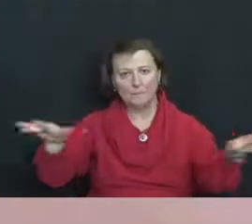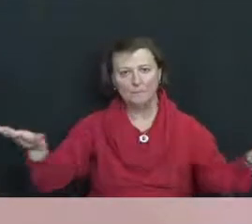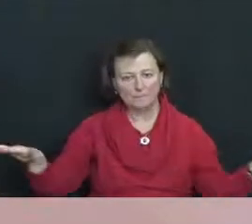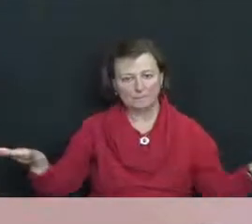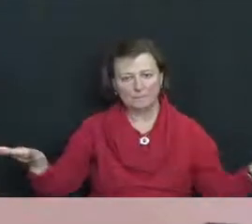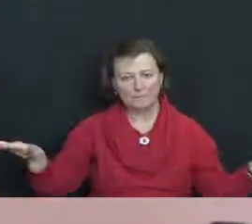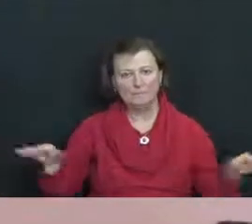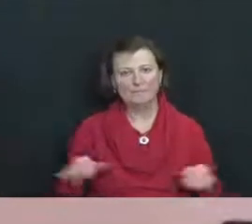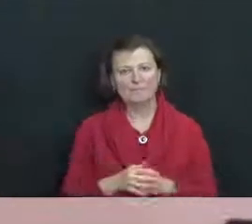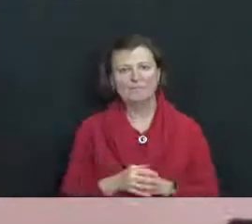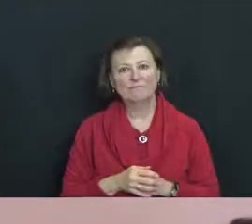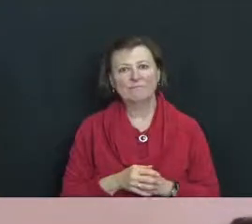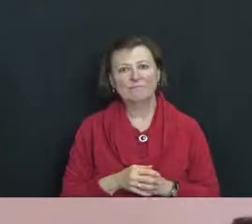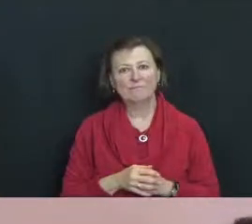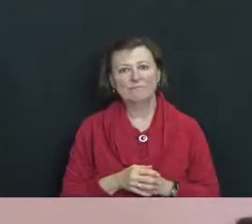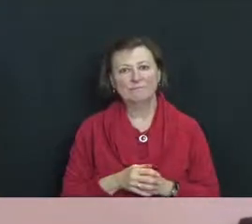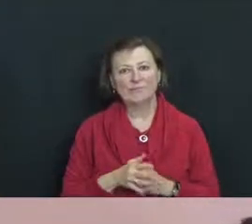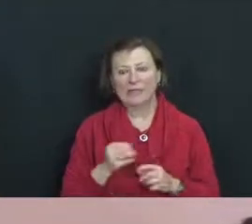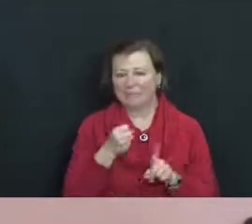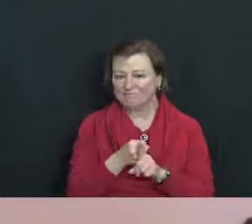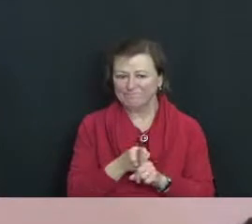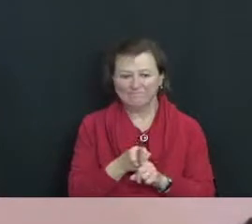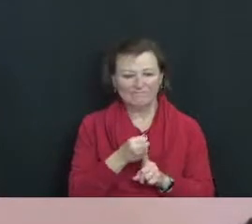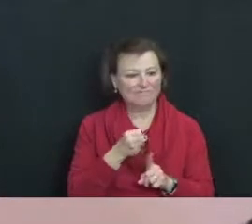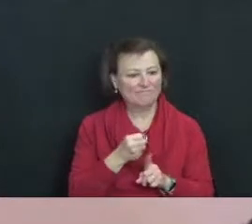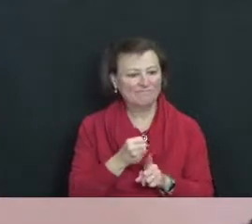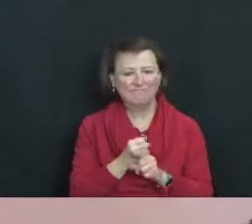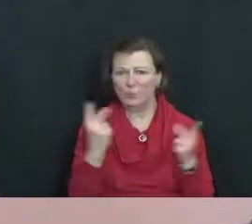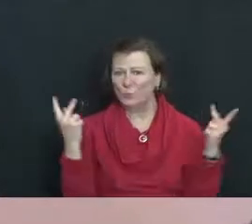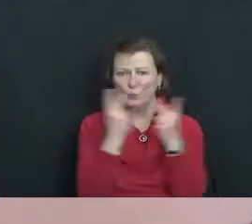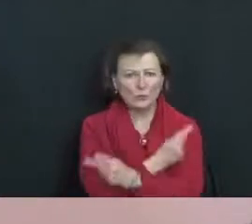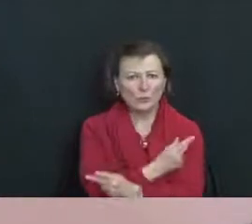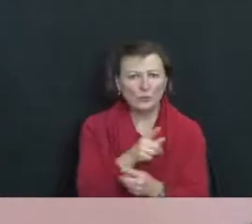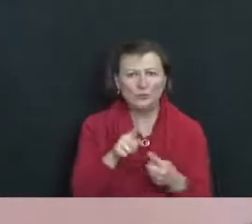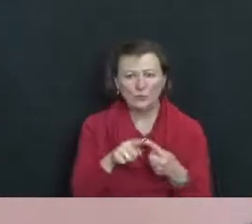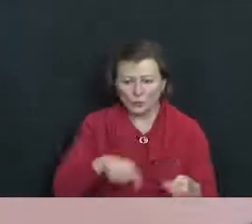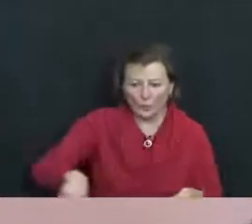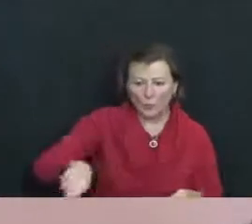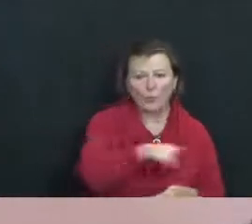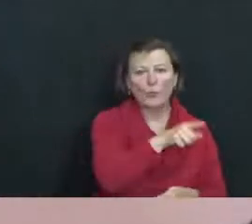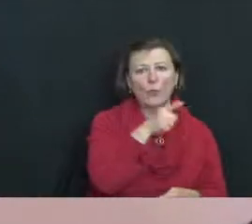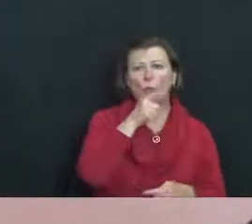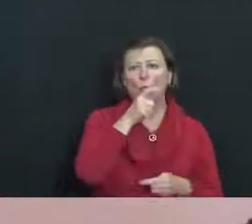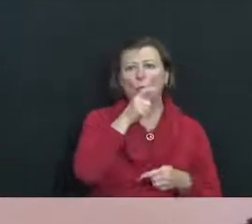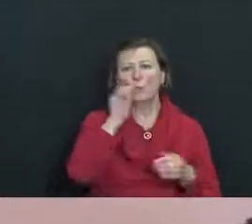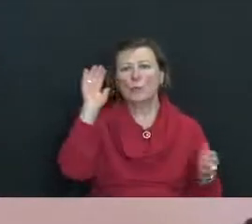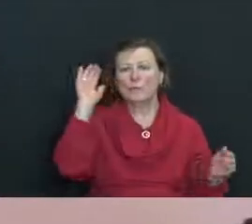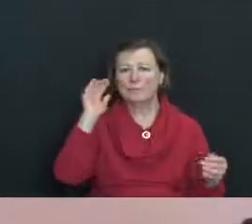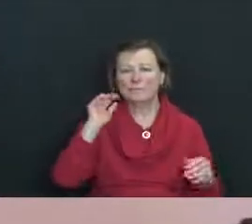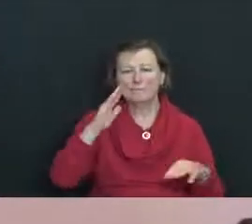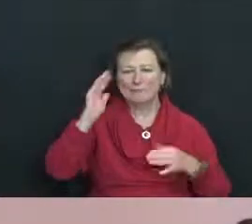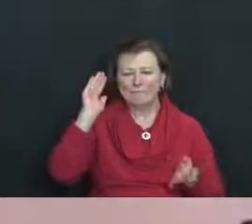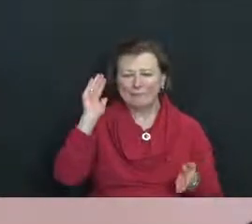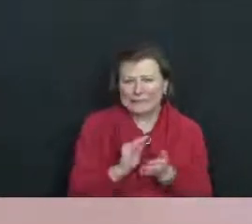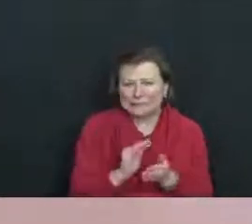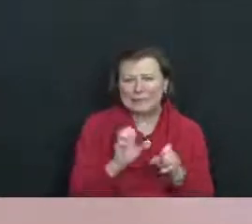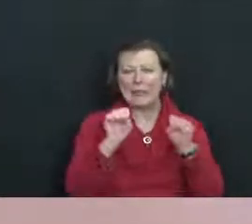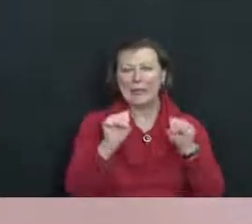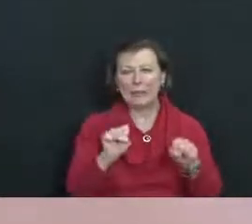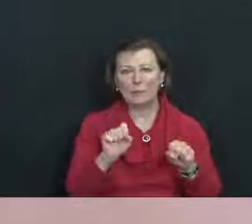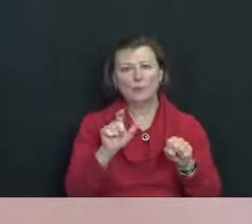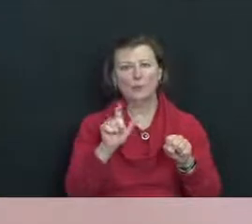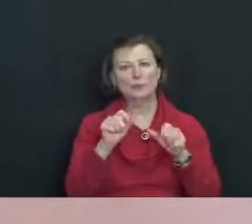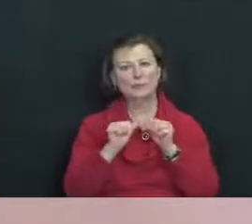And it has struck its most cruel blows on those least able to sustain it. So much